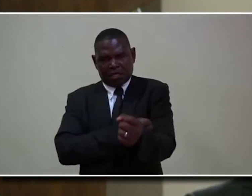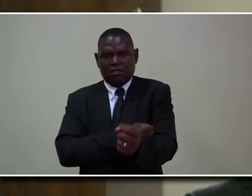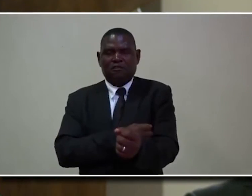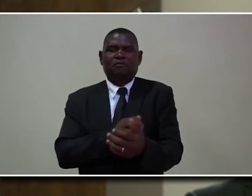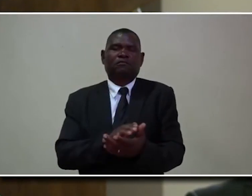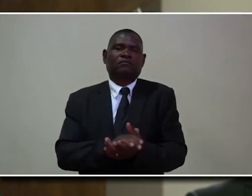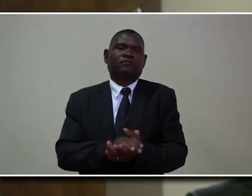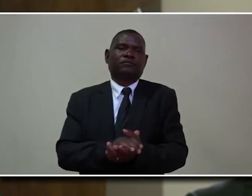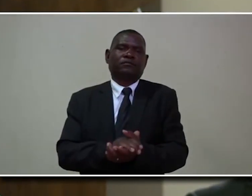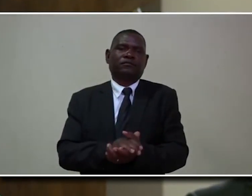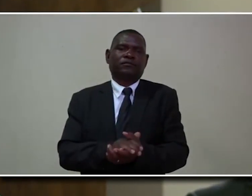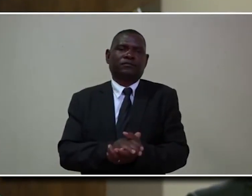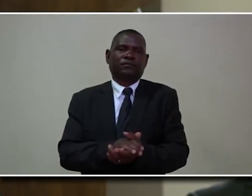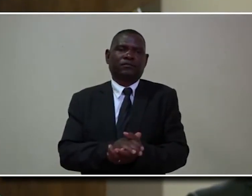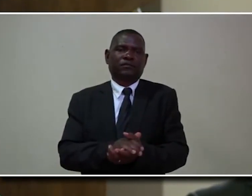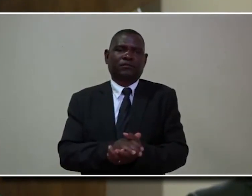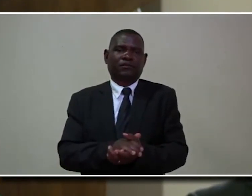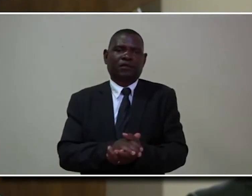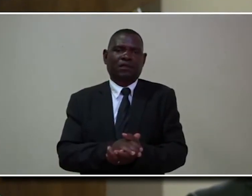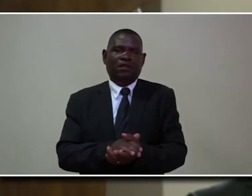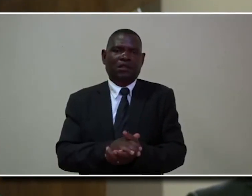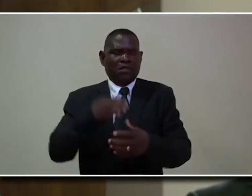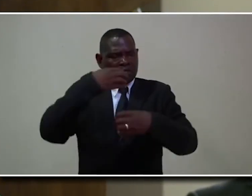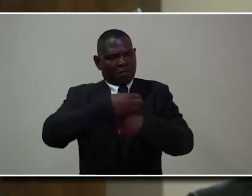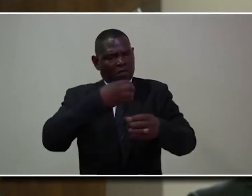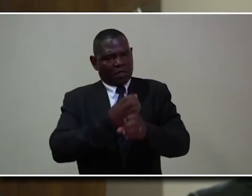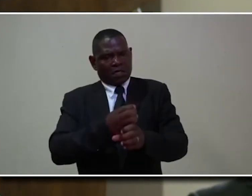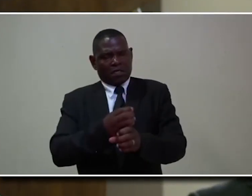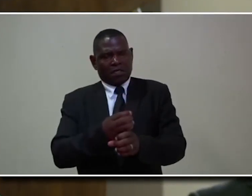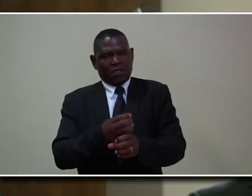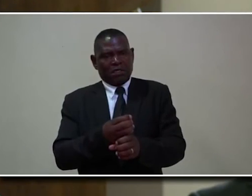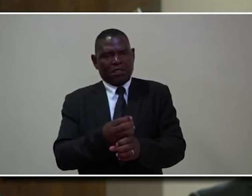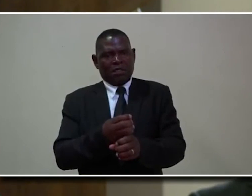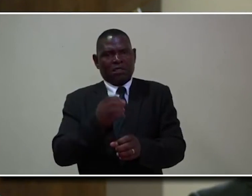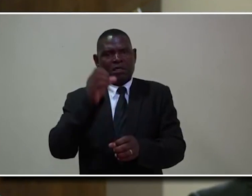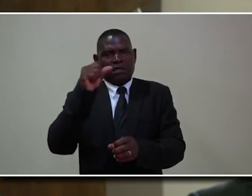He also created the sacrament of the Holy Communion,